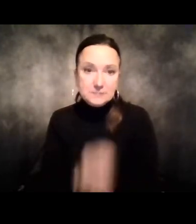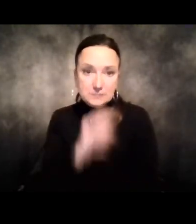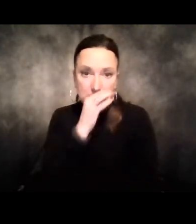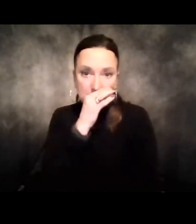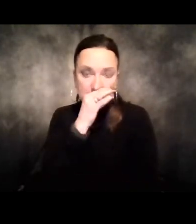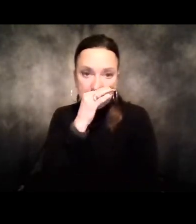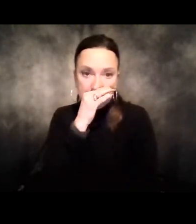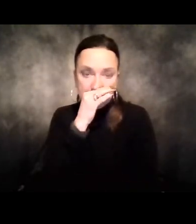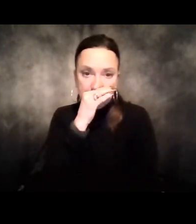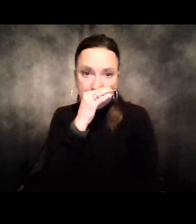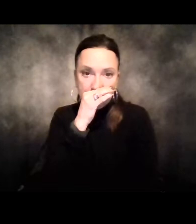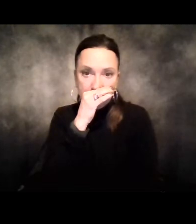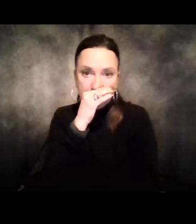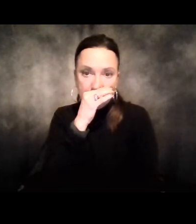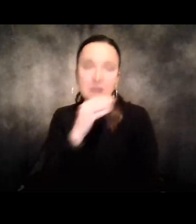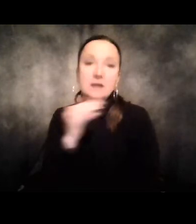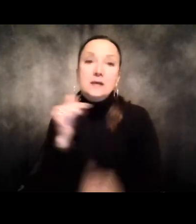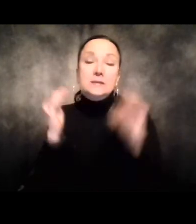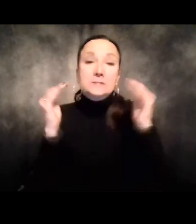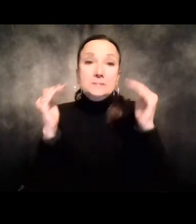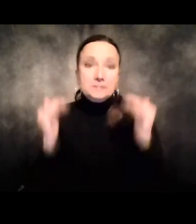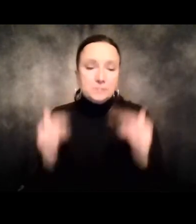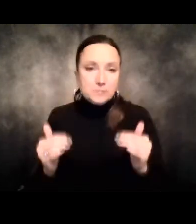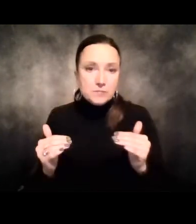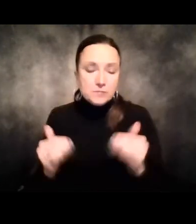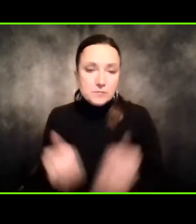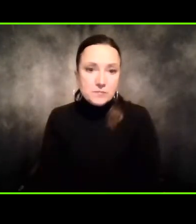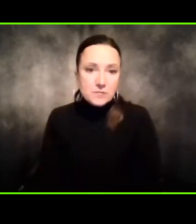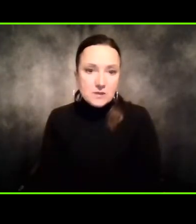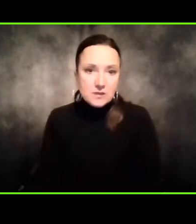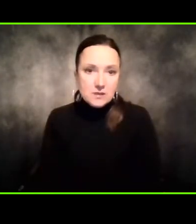Okay, moving forward with our